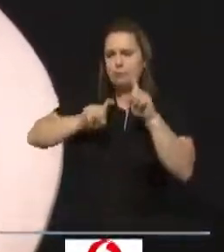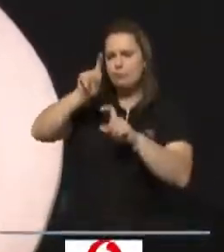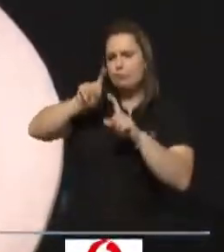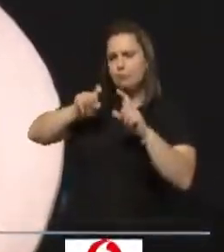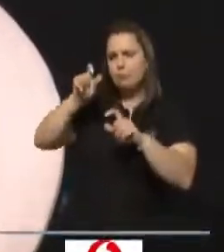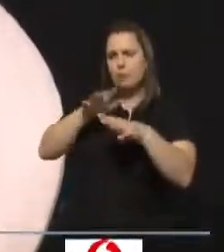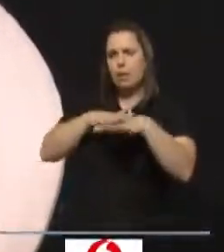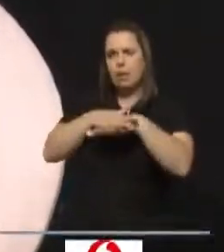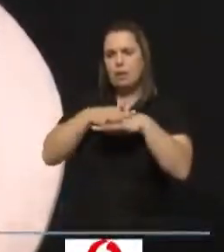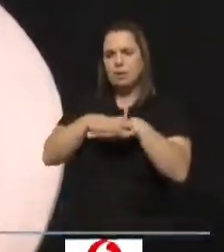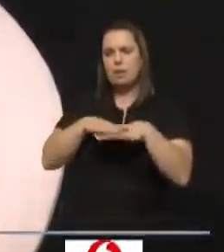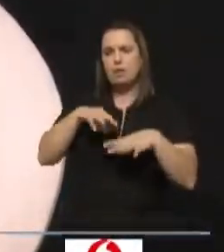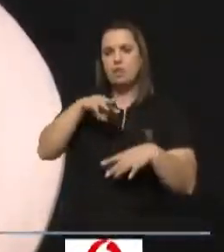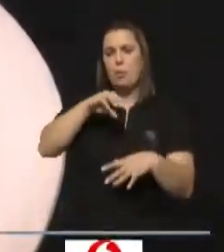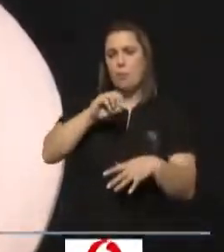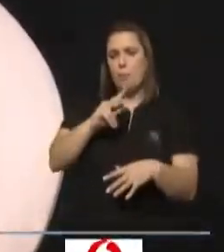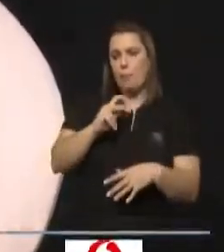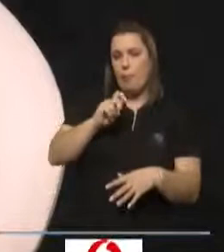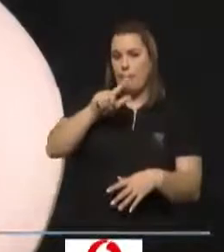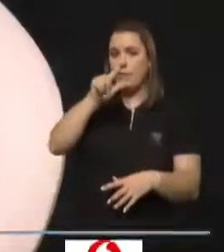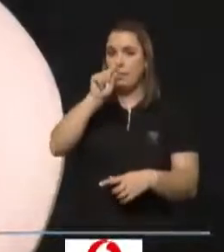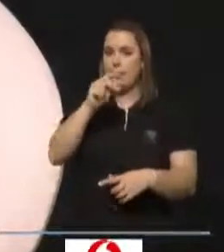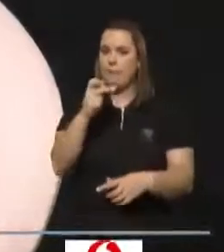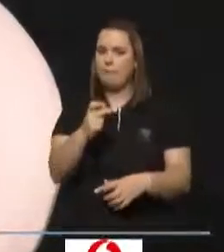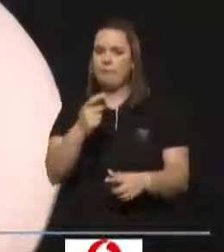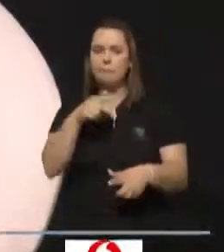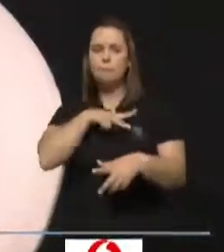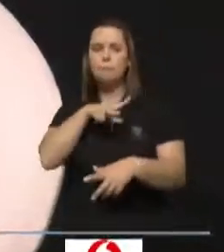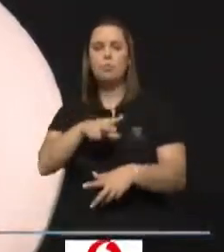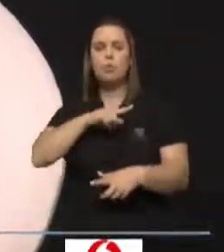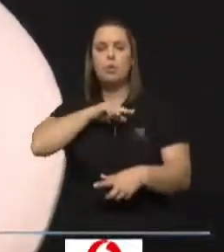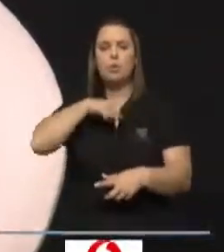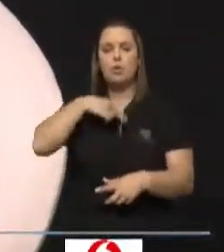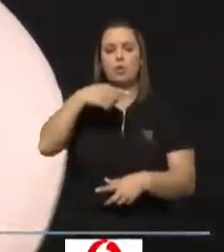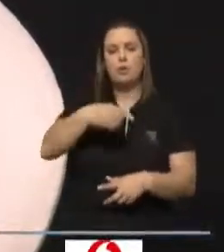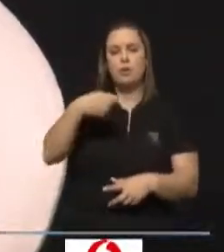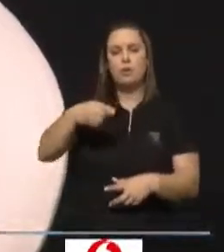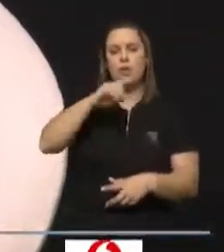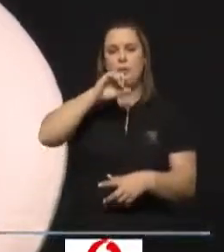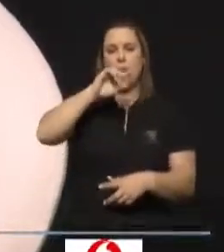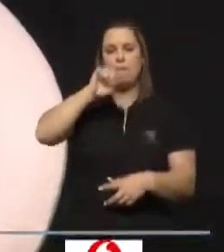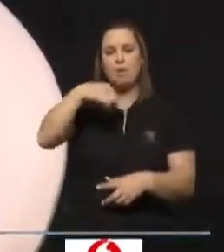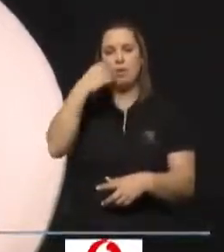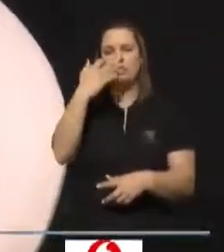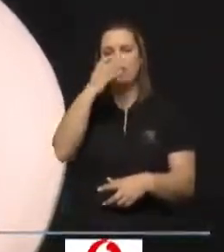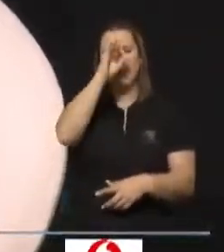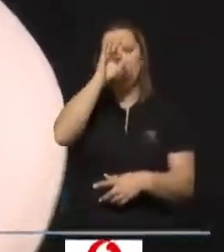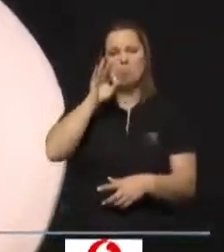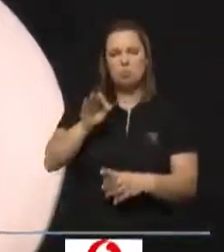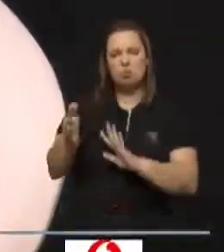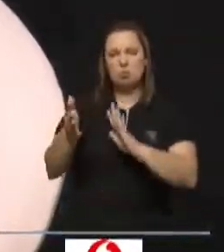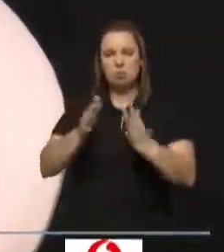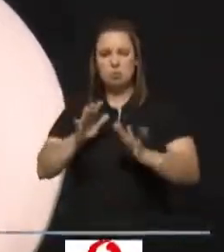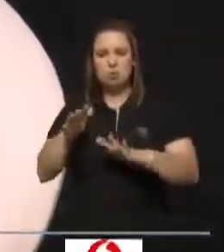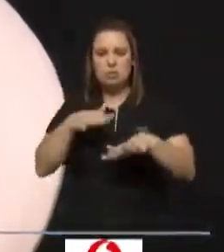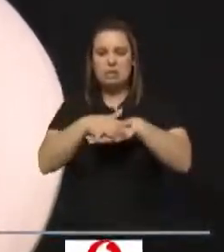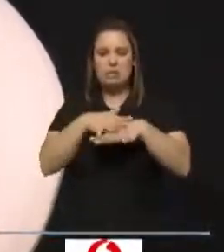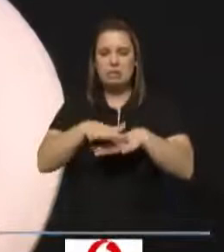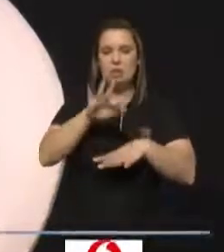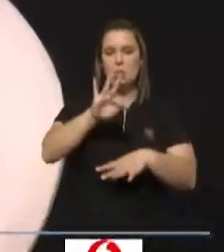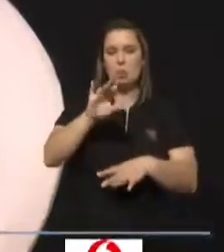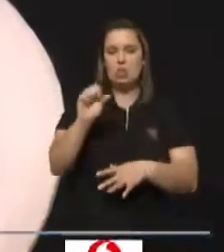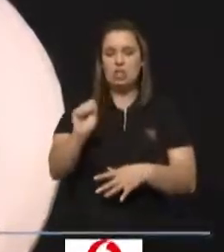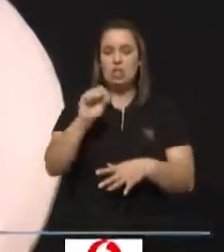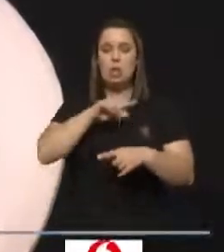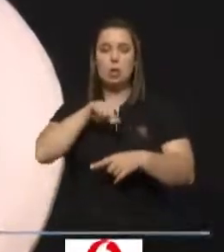the indicators of the coverage of mobile and fixed rate, we have a coverage